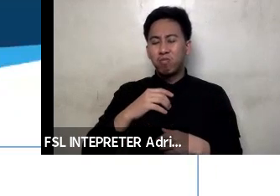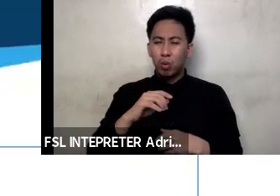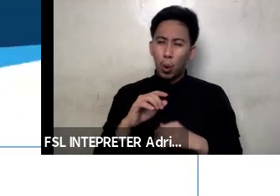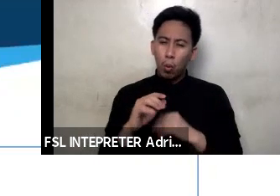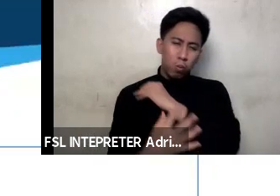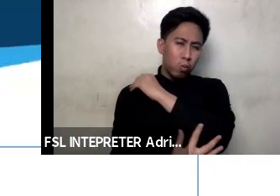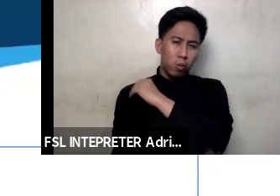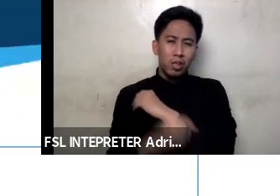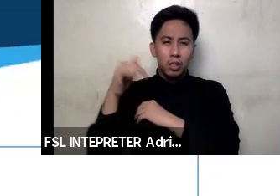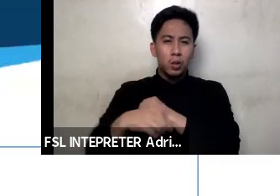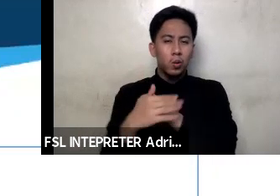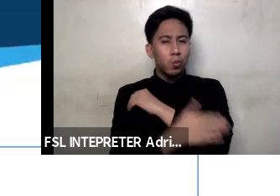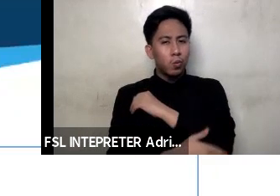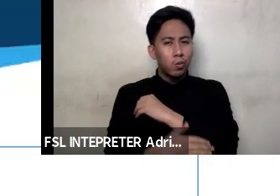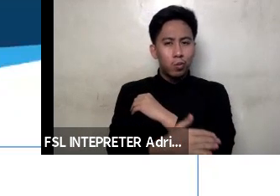poverty incidence of